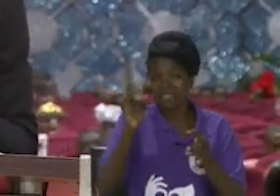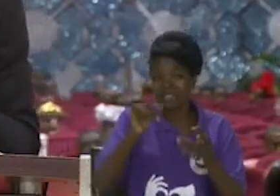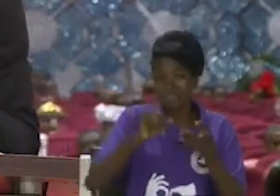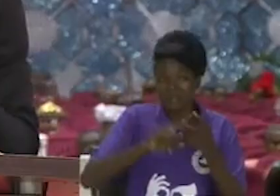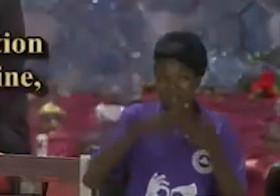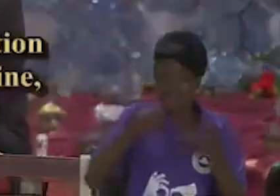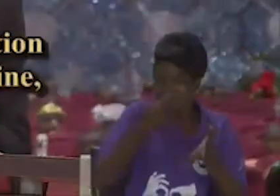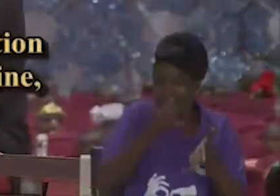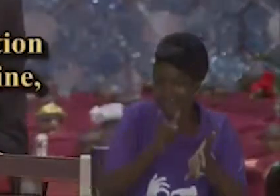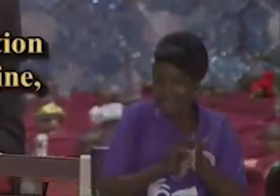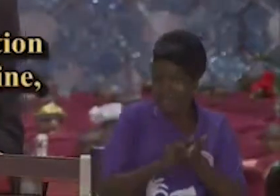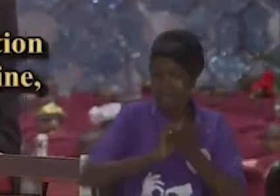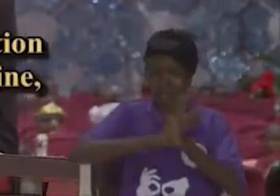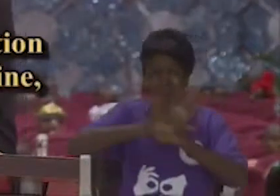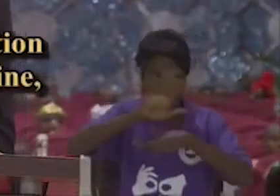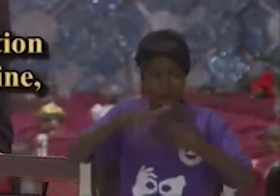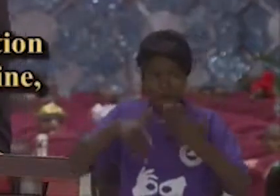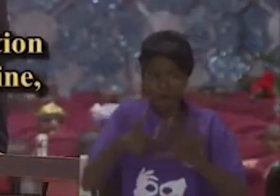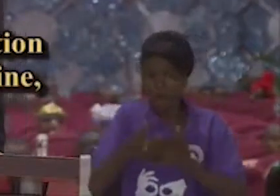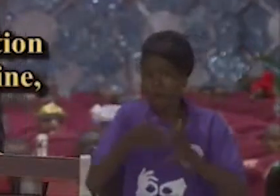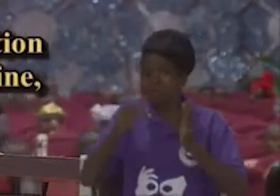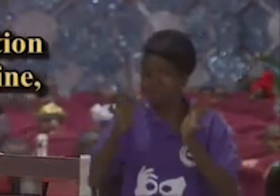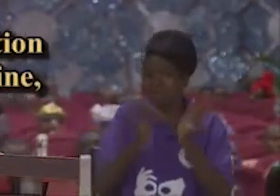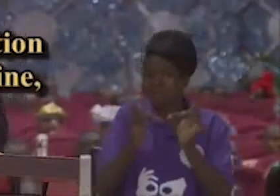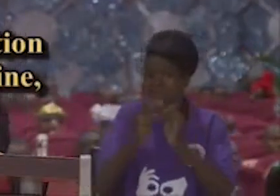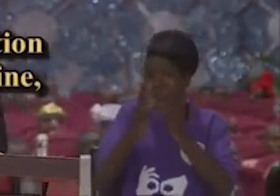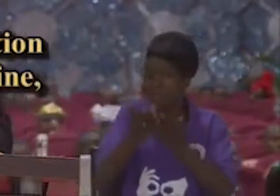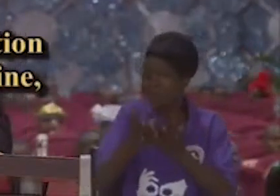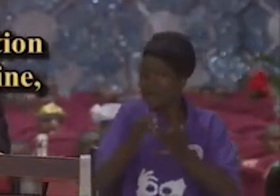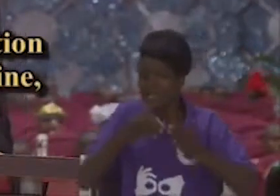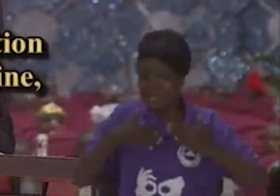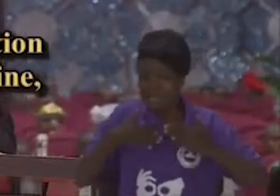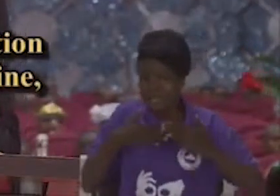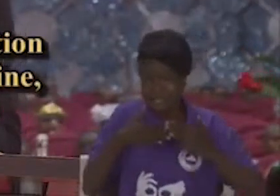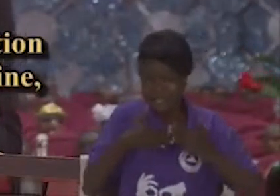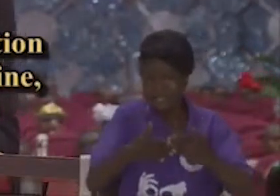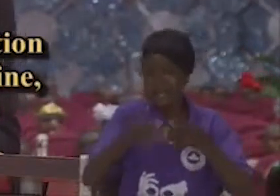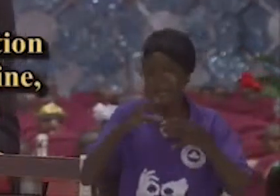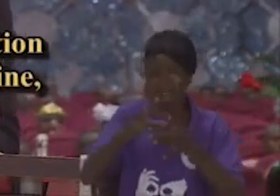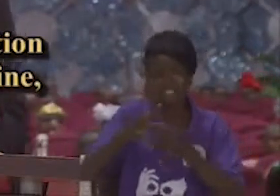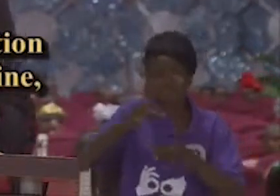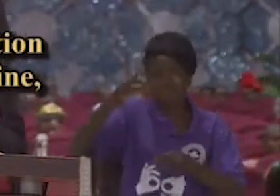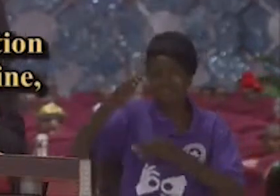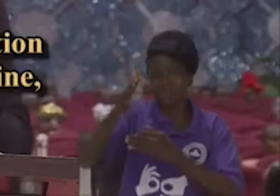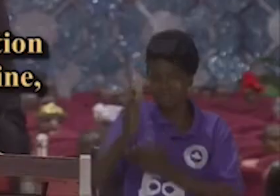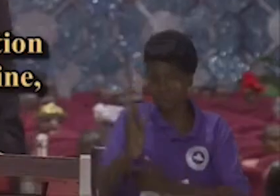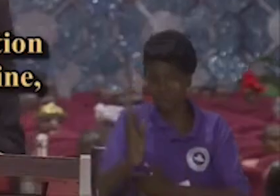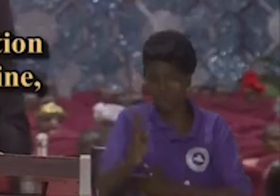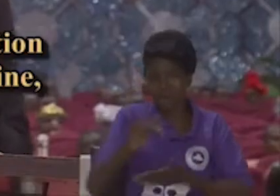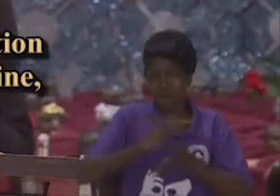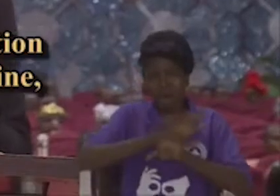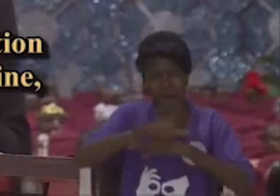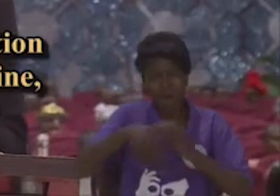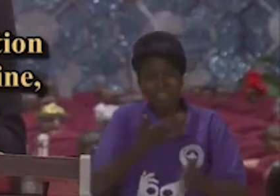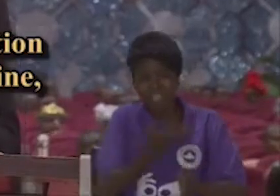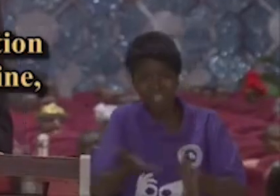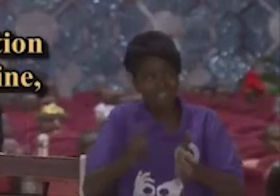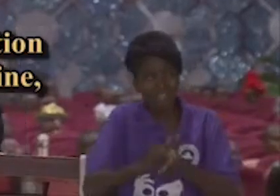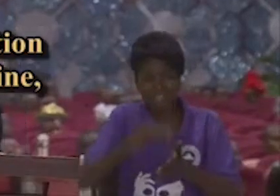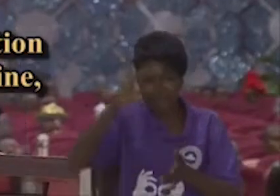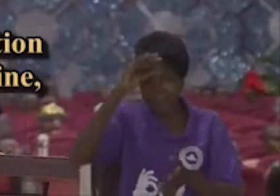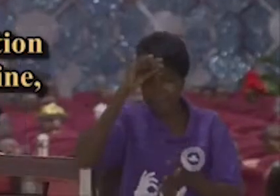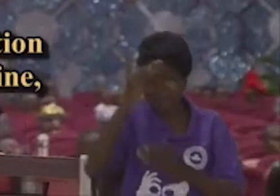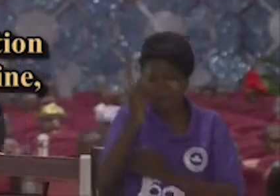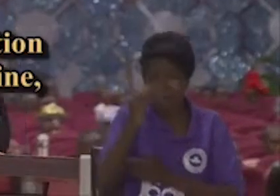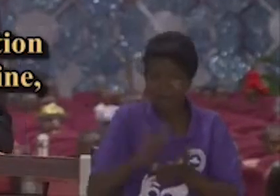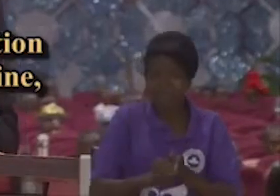It says, all scripture is given by inspiration of God and is profitable for all these things, that the man of God may be thoroughly